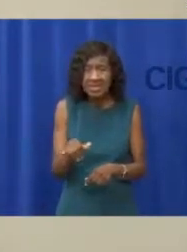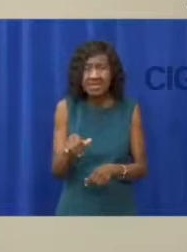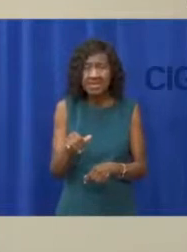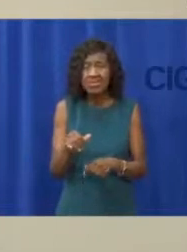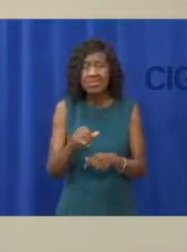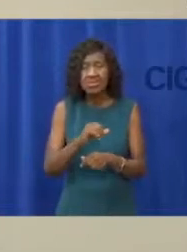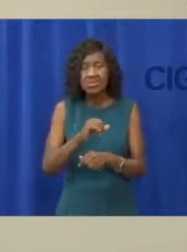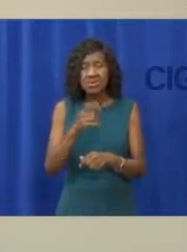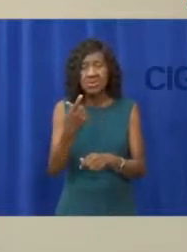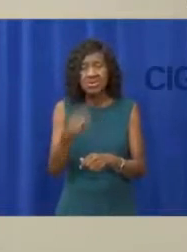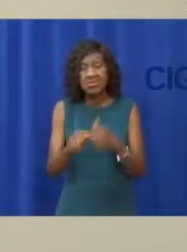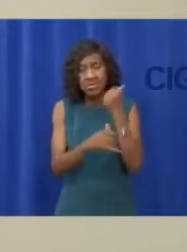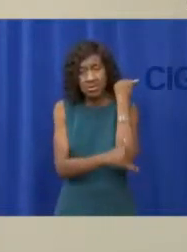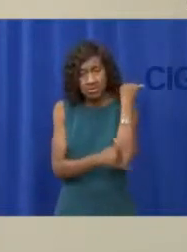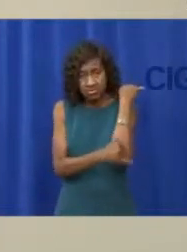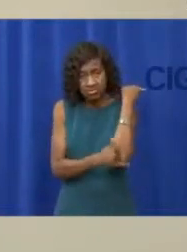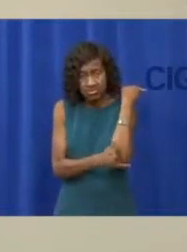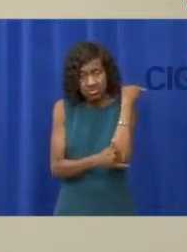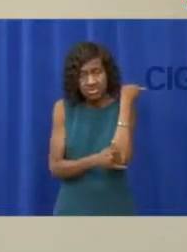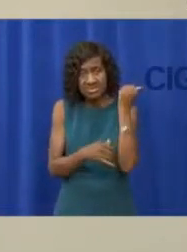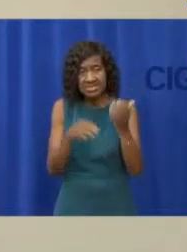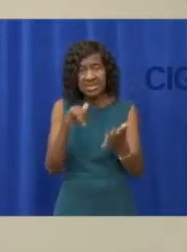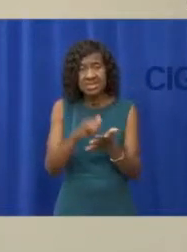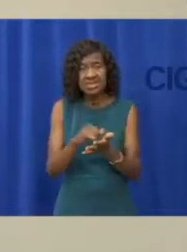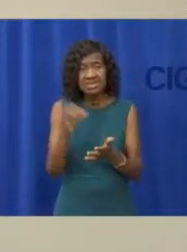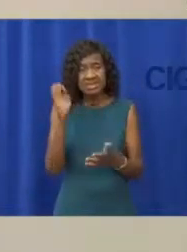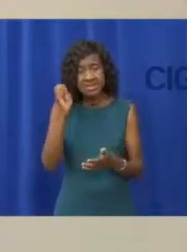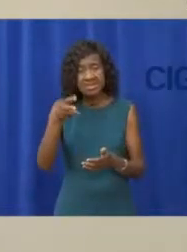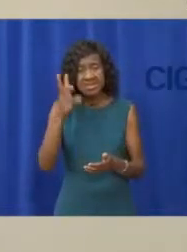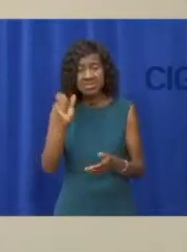read the results about.